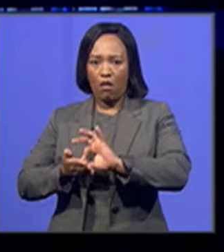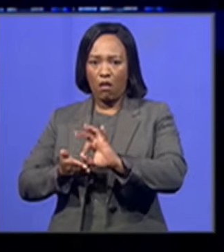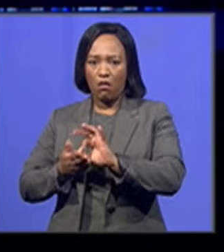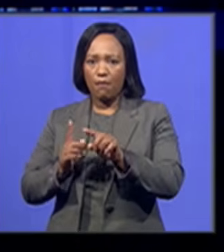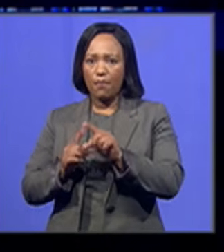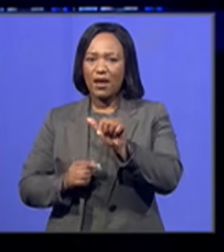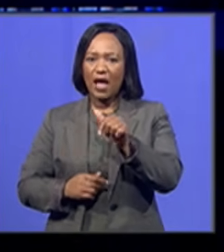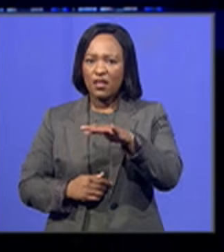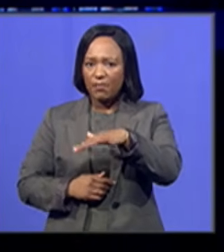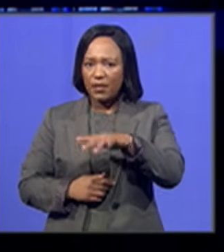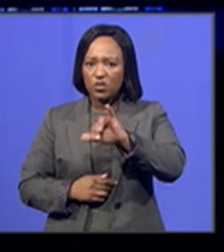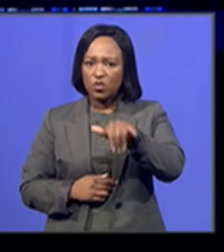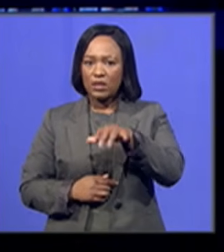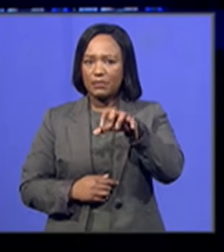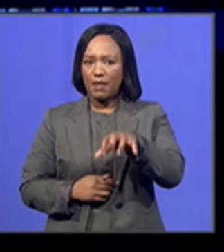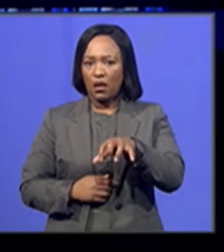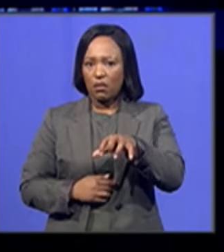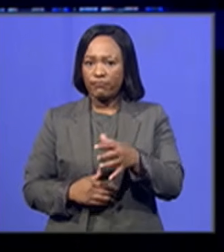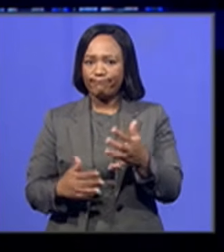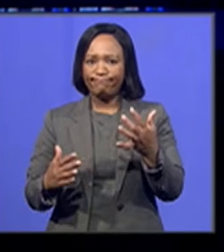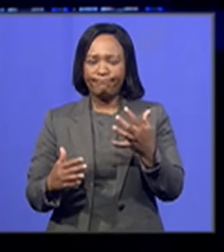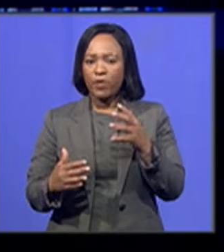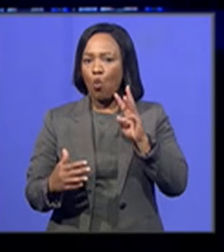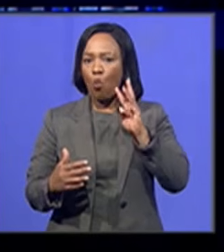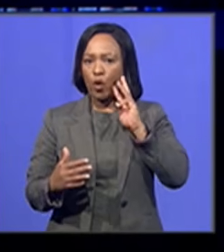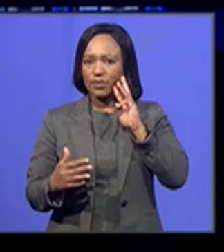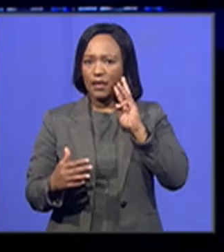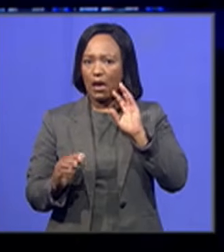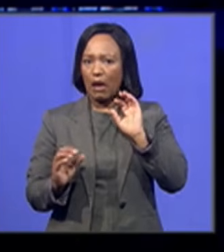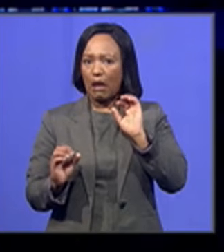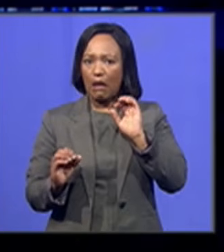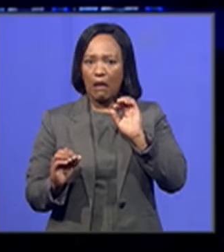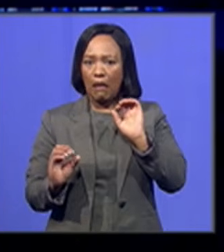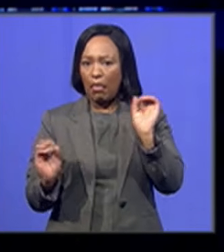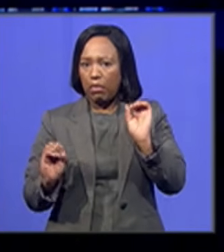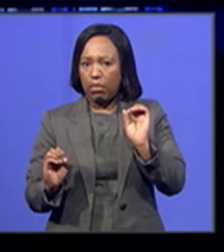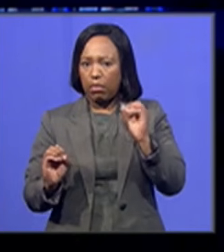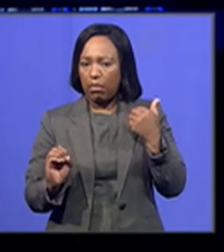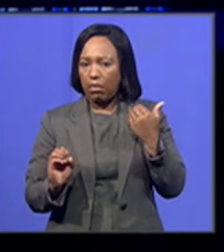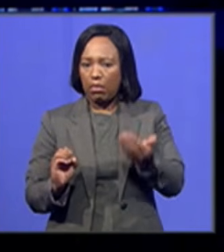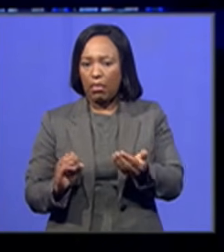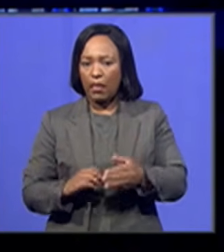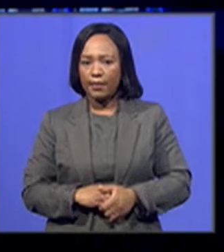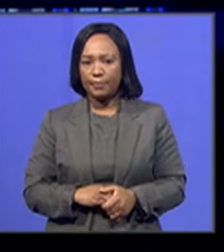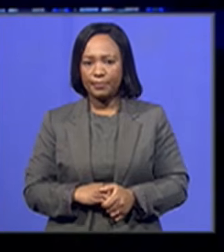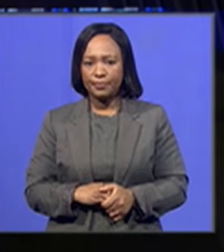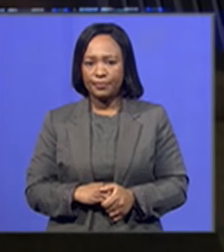ho potolwa le Johannesburg di ntse di itemohela ho kgutlisetswa ka monyebe ha metsi a phallang.